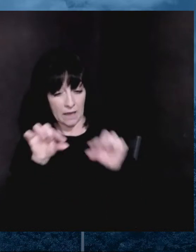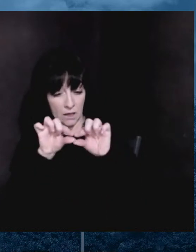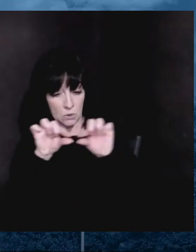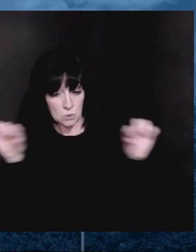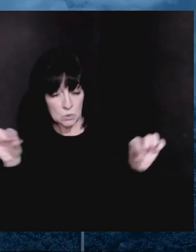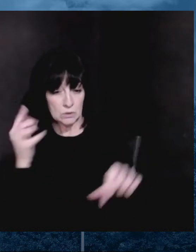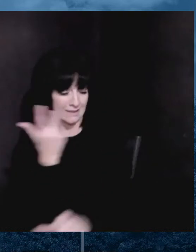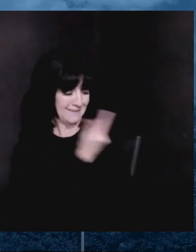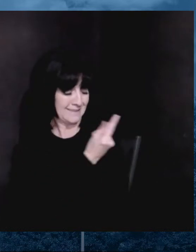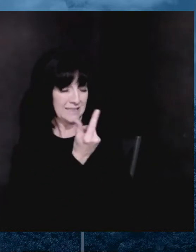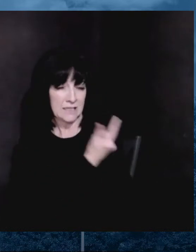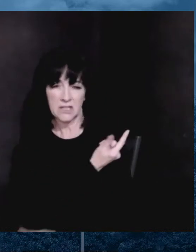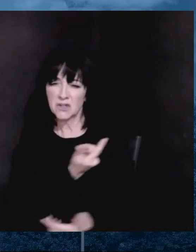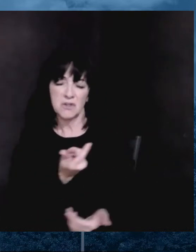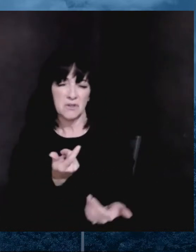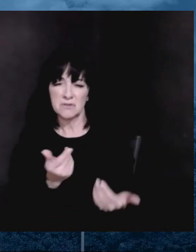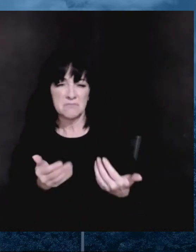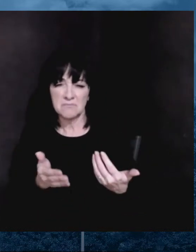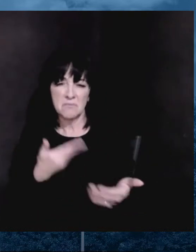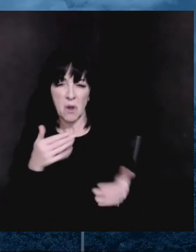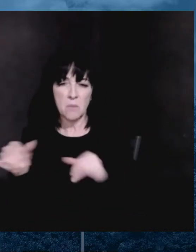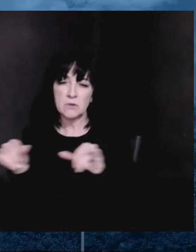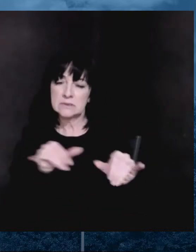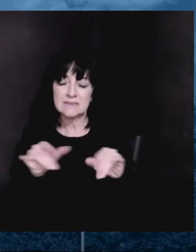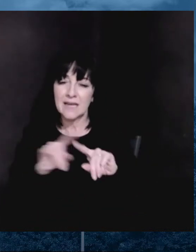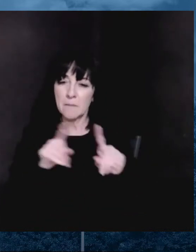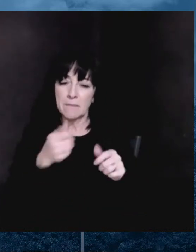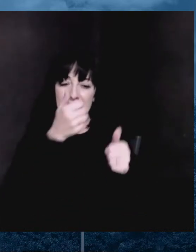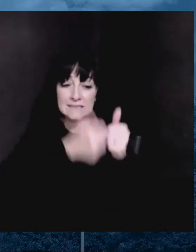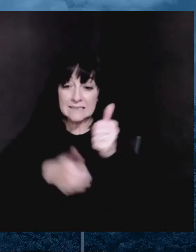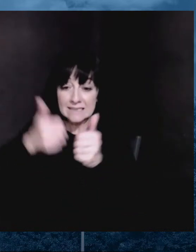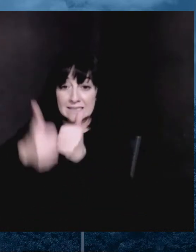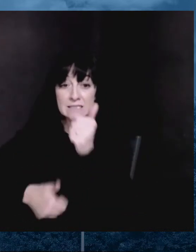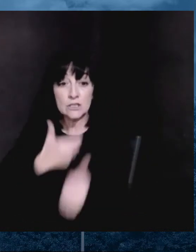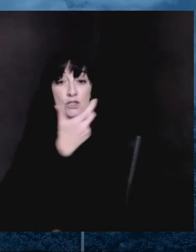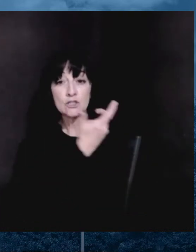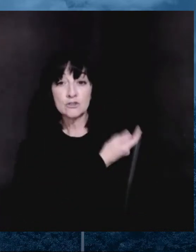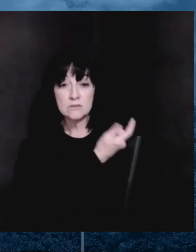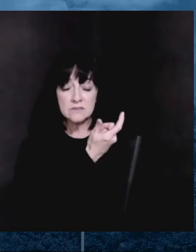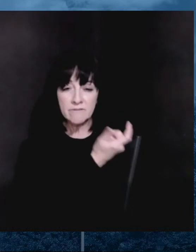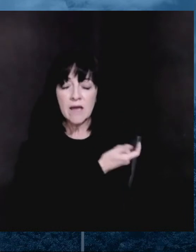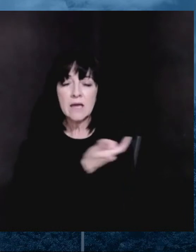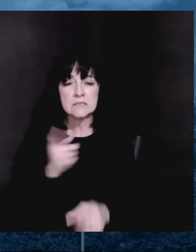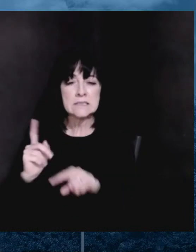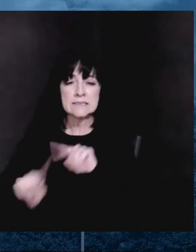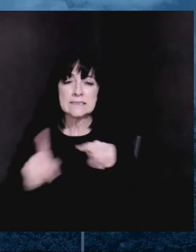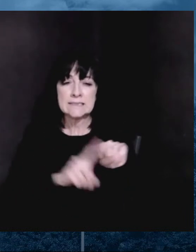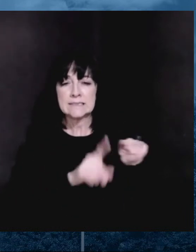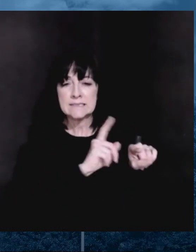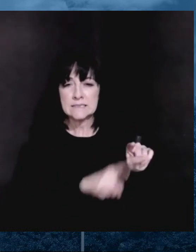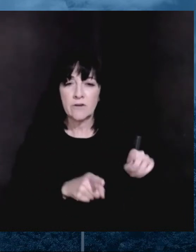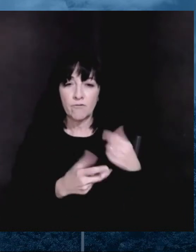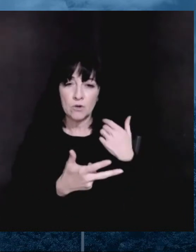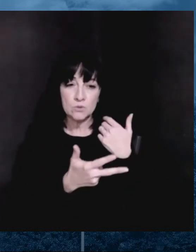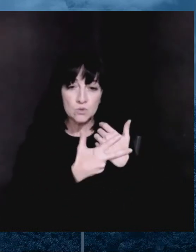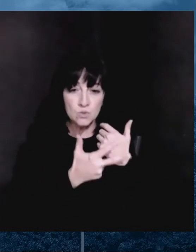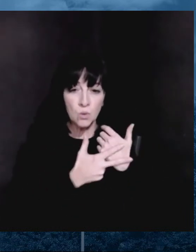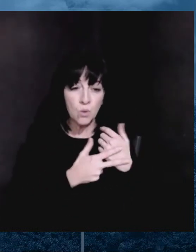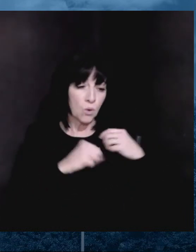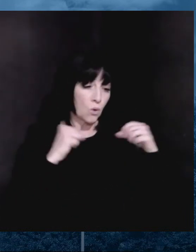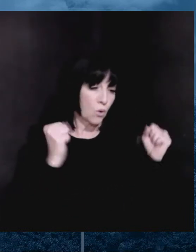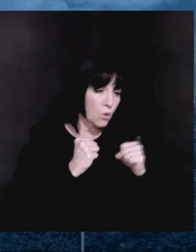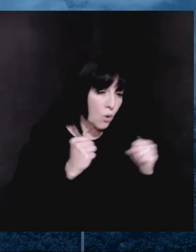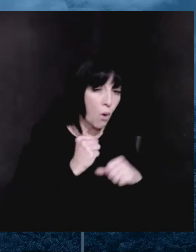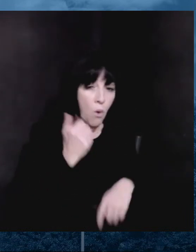Every vaccine is different, how you store it, how you swirl it or shake it, and how much you draw up. Do you put it